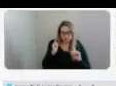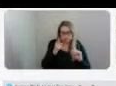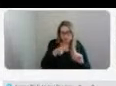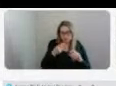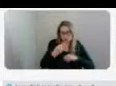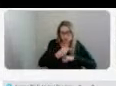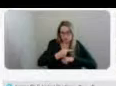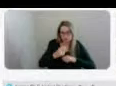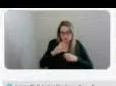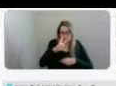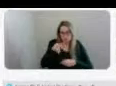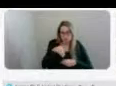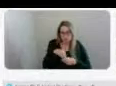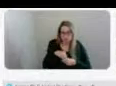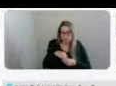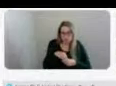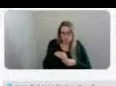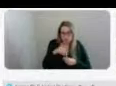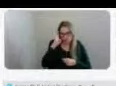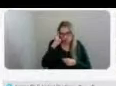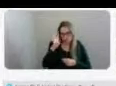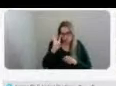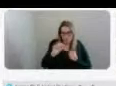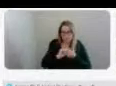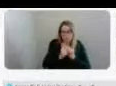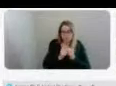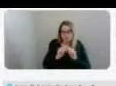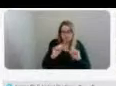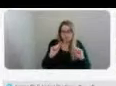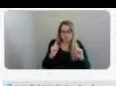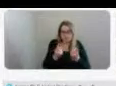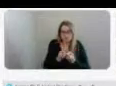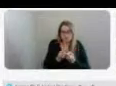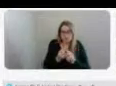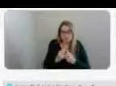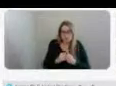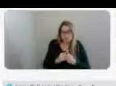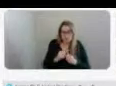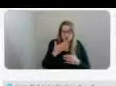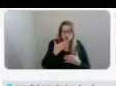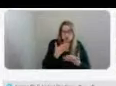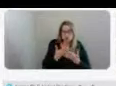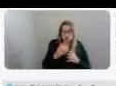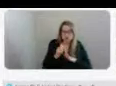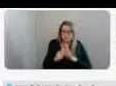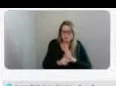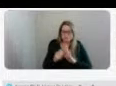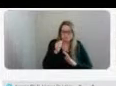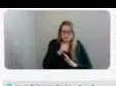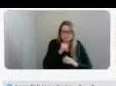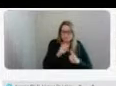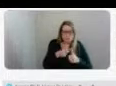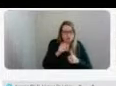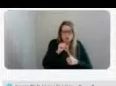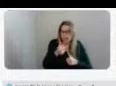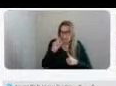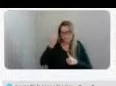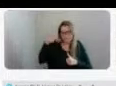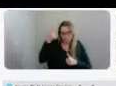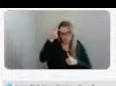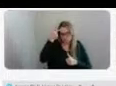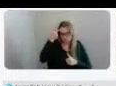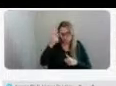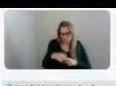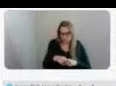includes creating competitive districts put our great state of arizona first not any party remember